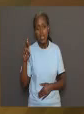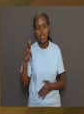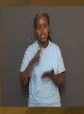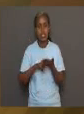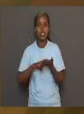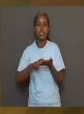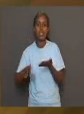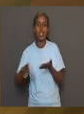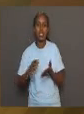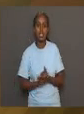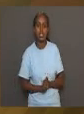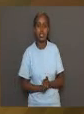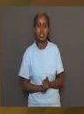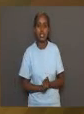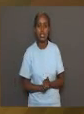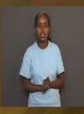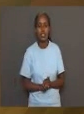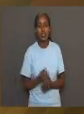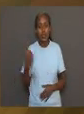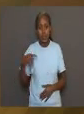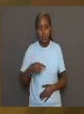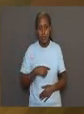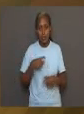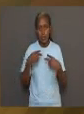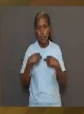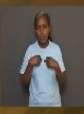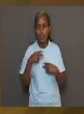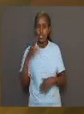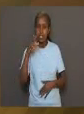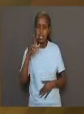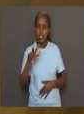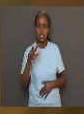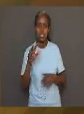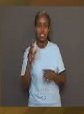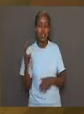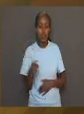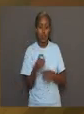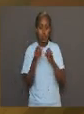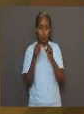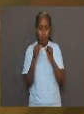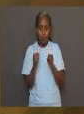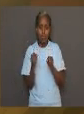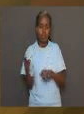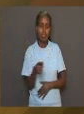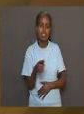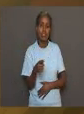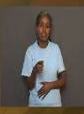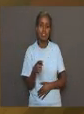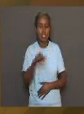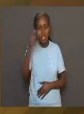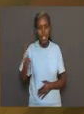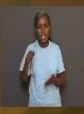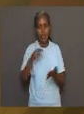is its radius, then we have 3 possibilities for any